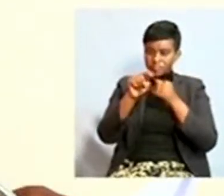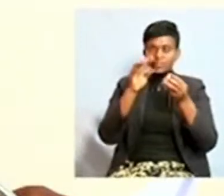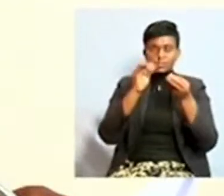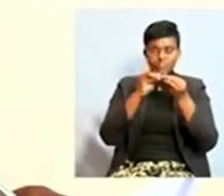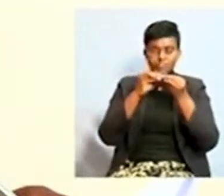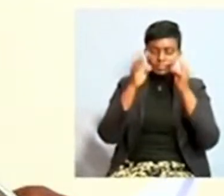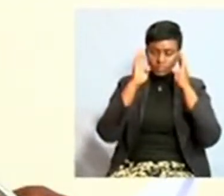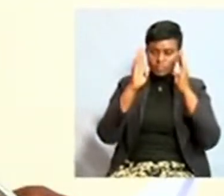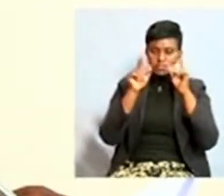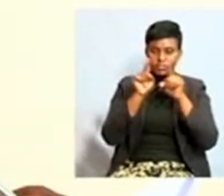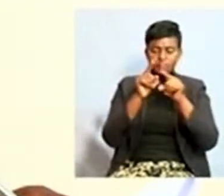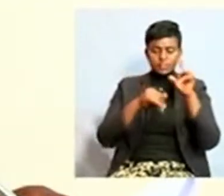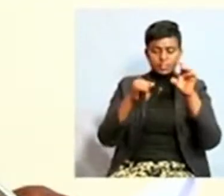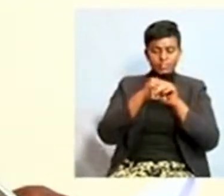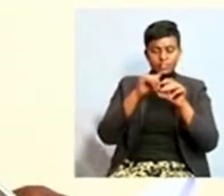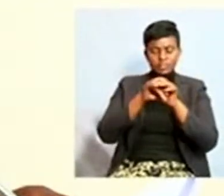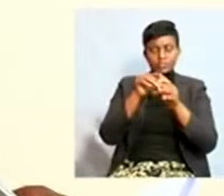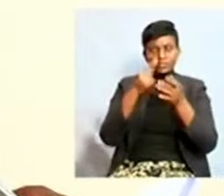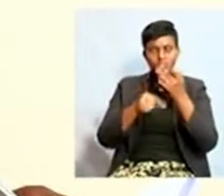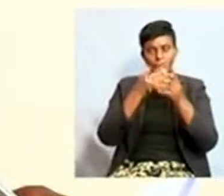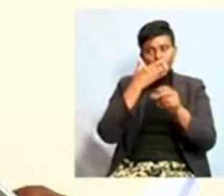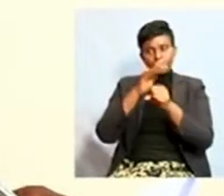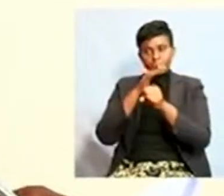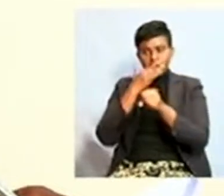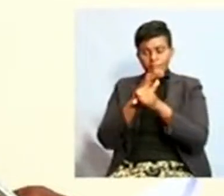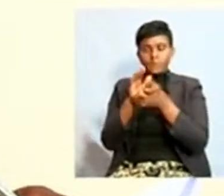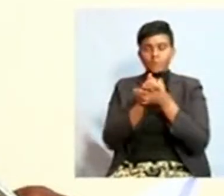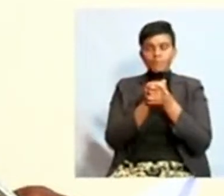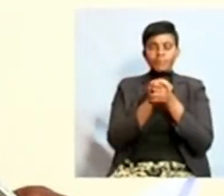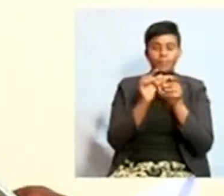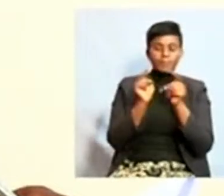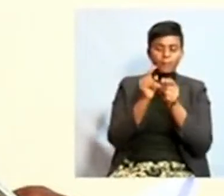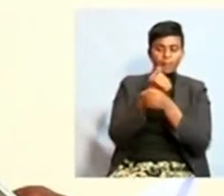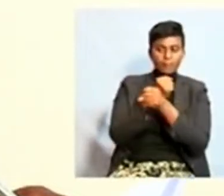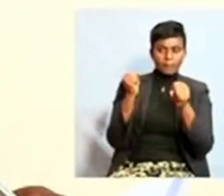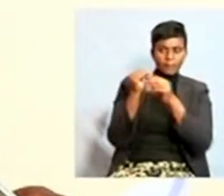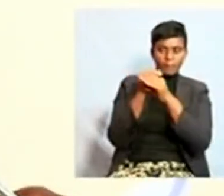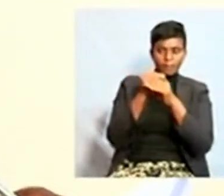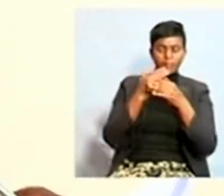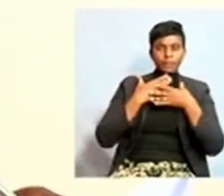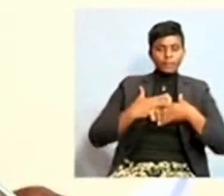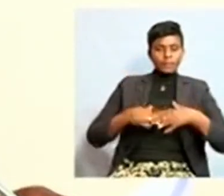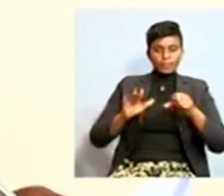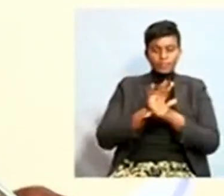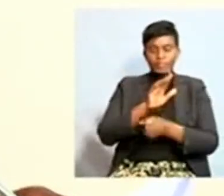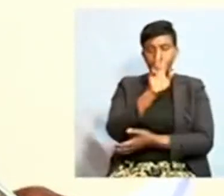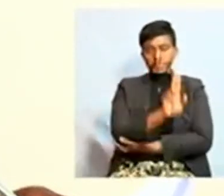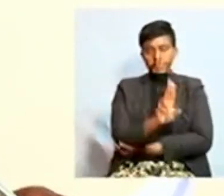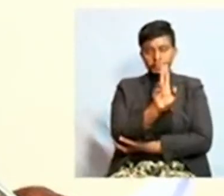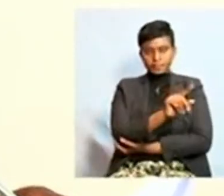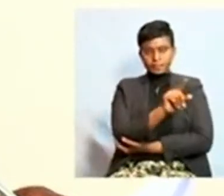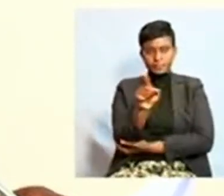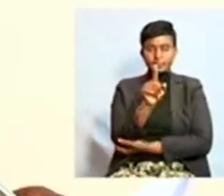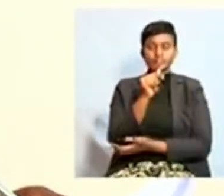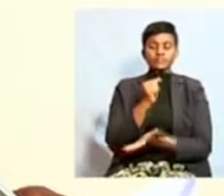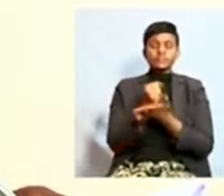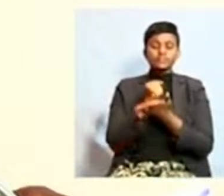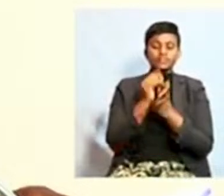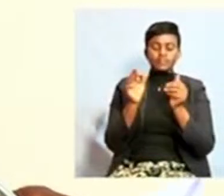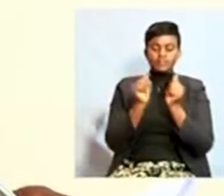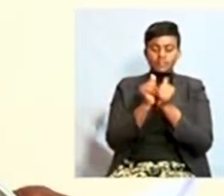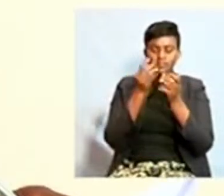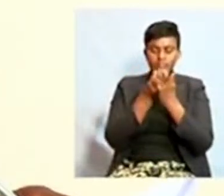consideration, including commitments to cooperation, safety standards, peaceful use of assistance and